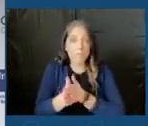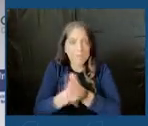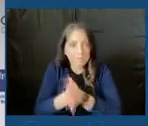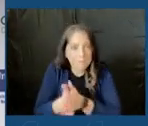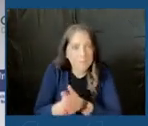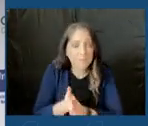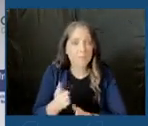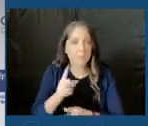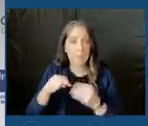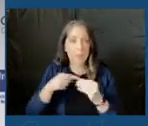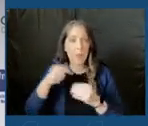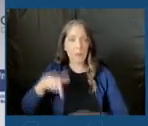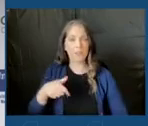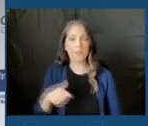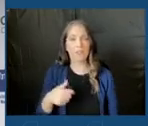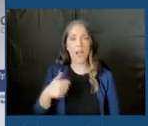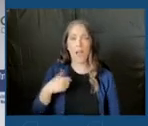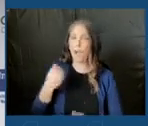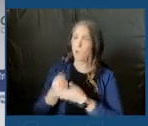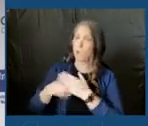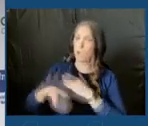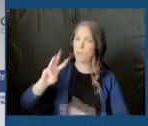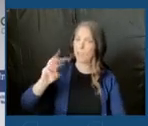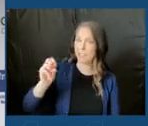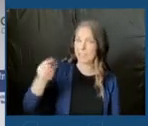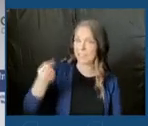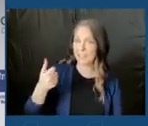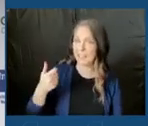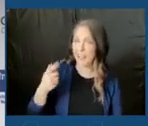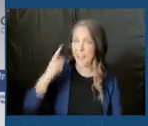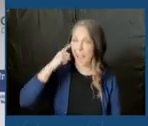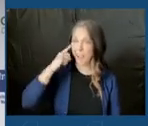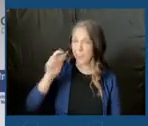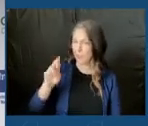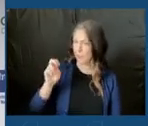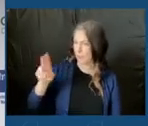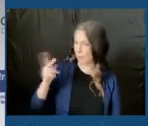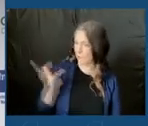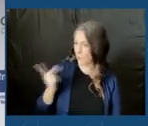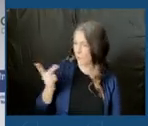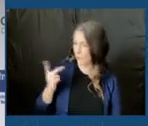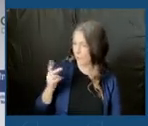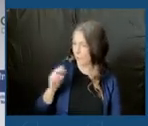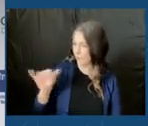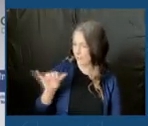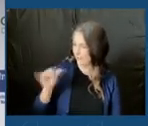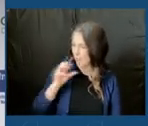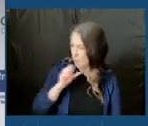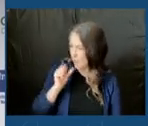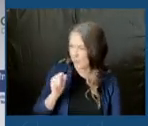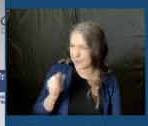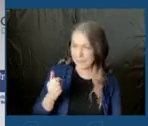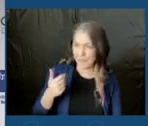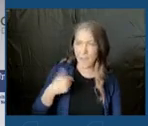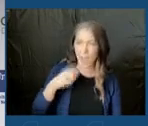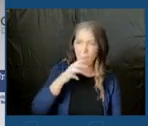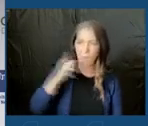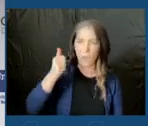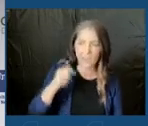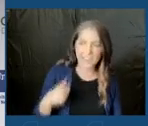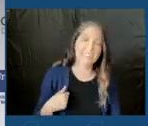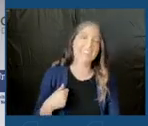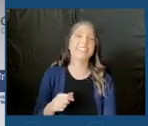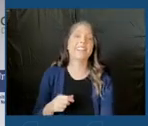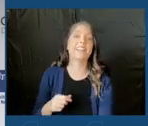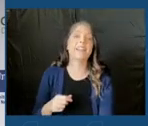one of those children of the 60s. I might be around the same age as Reverend Al. We have to check on that. Maybe I'm a little older, I don't know. But my parents taught